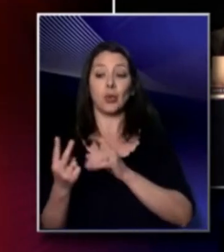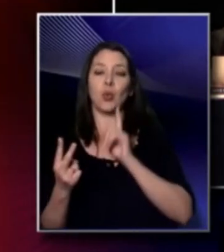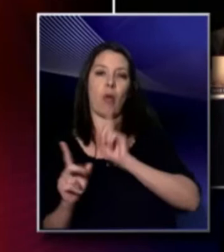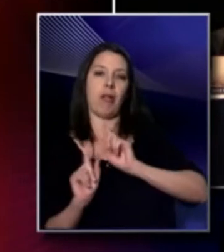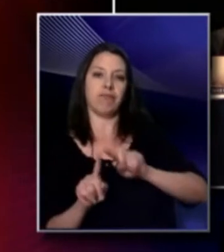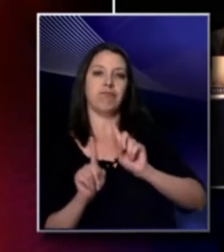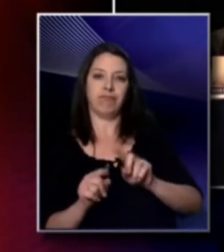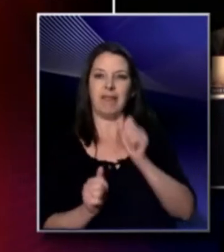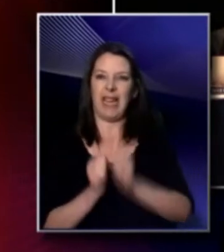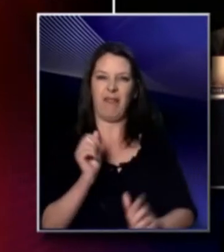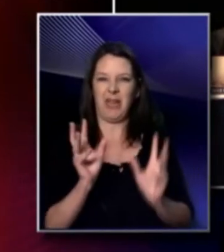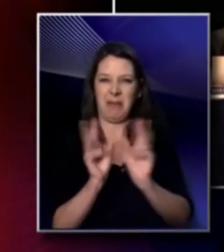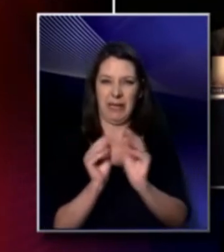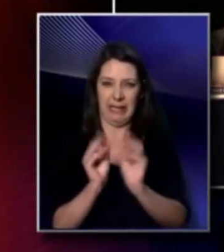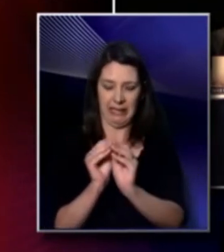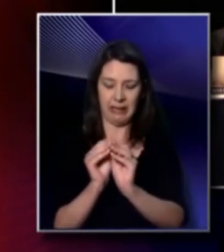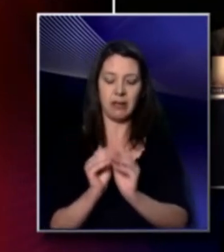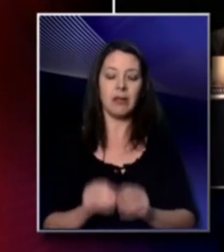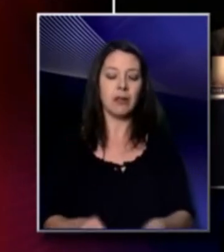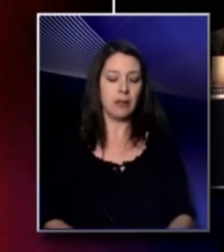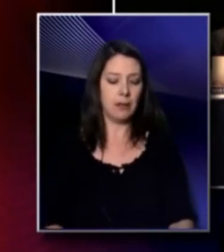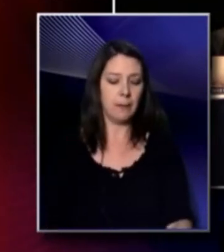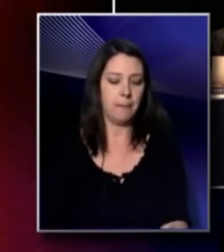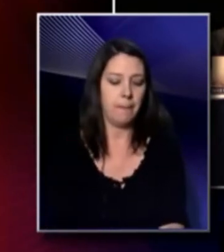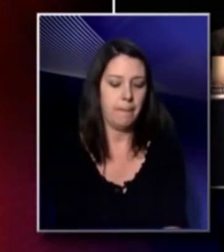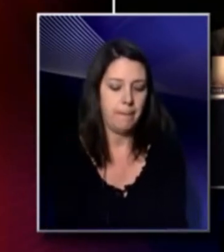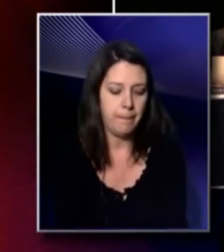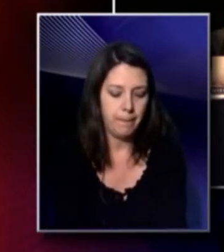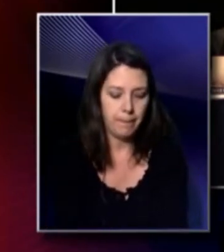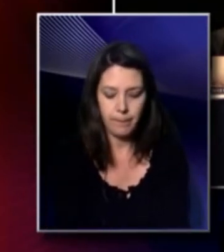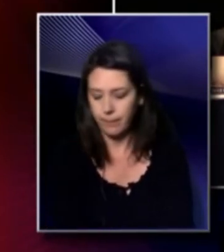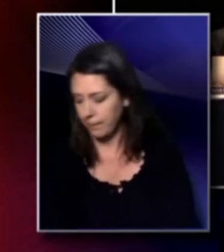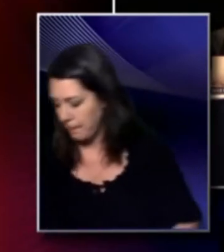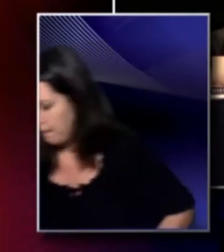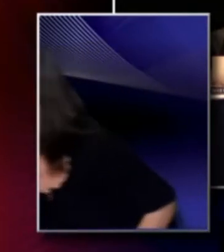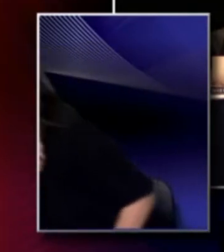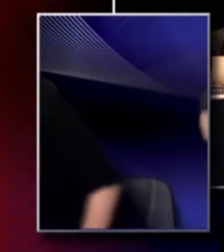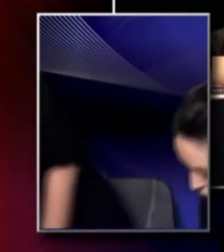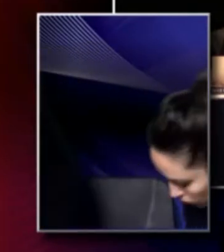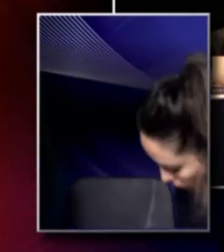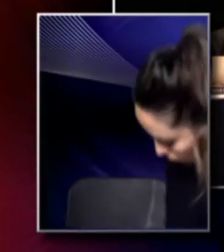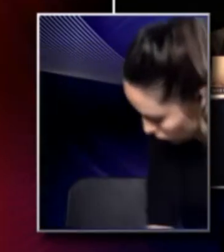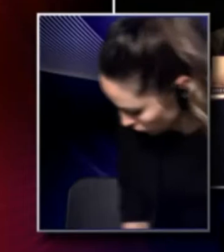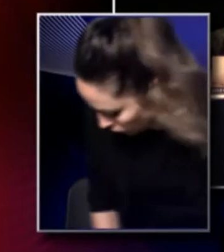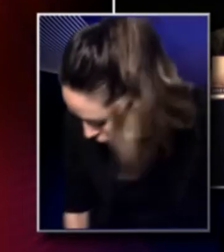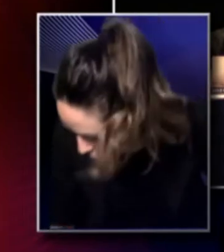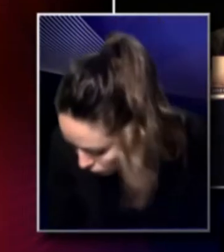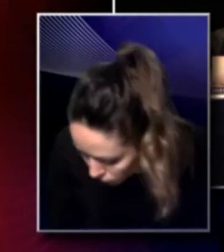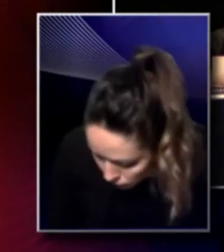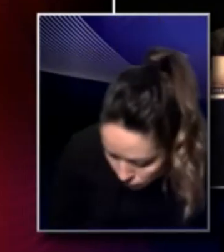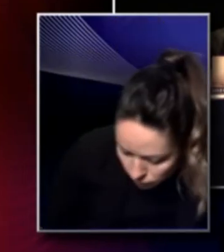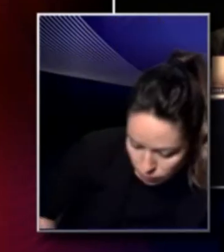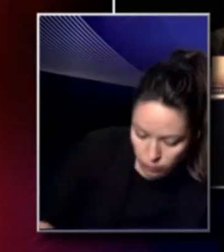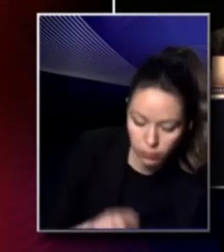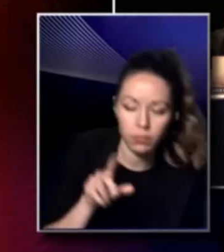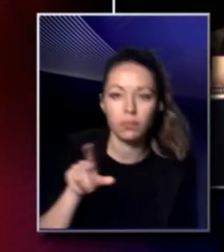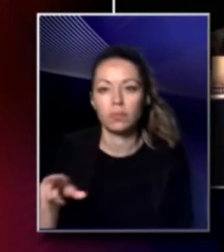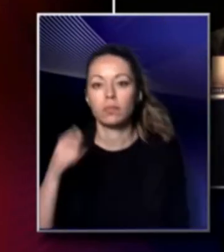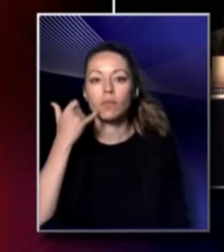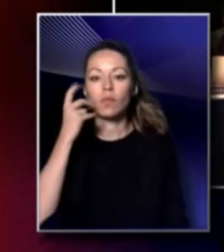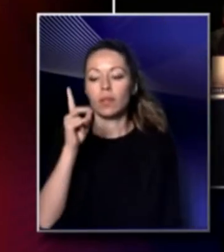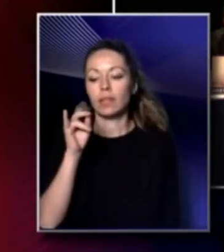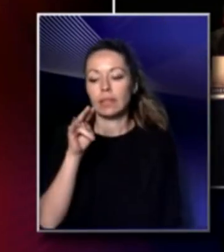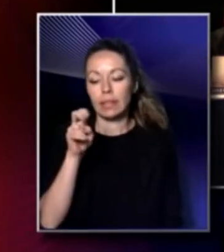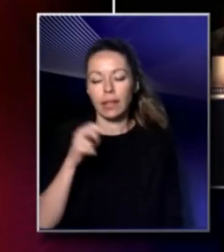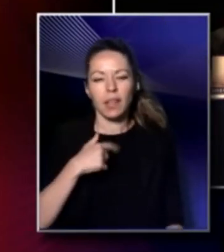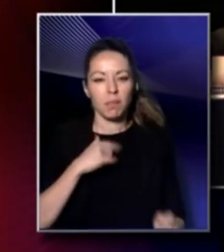President Sims, Yes? Diane Douglas, my background is in finance. I would love to serve on this committee. We would love you too,